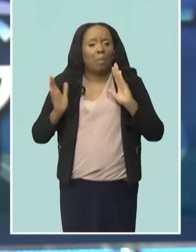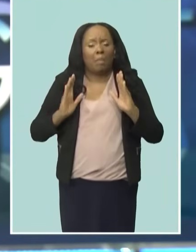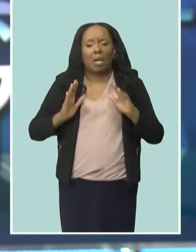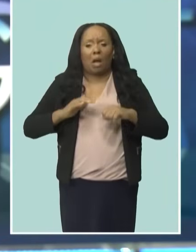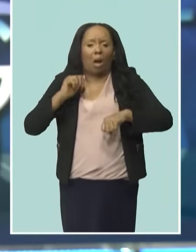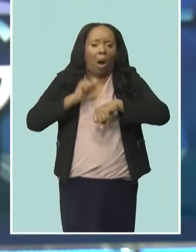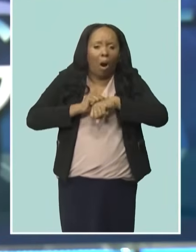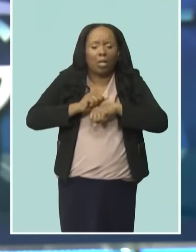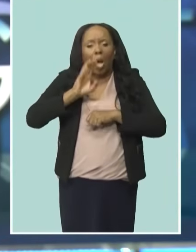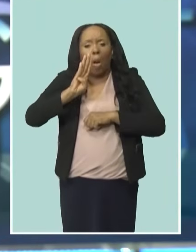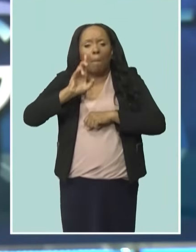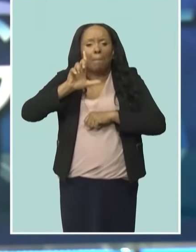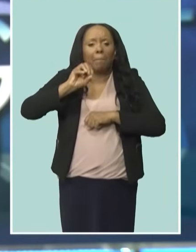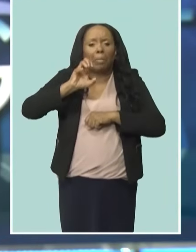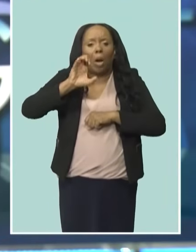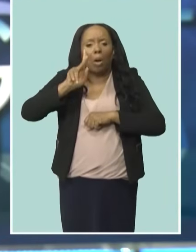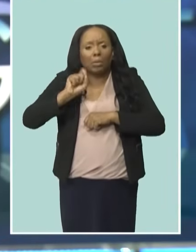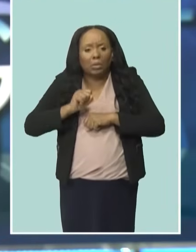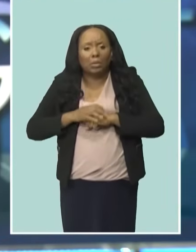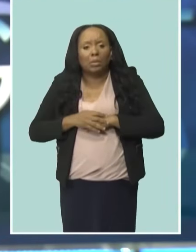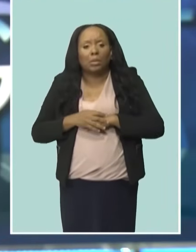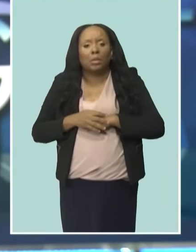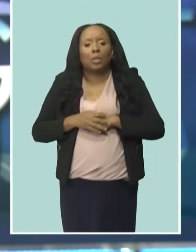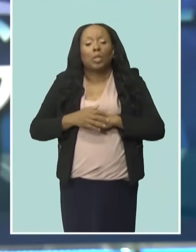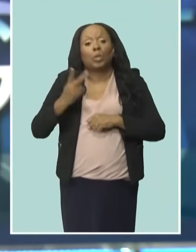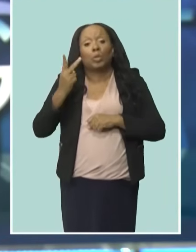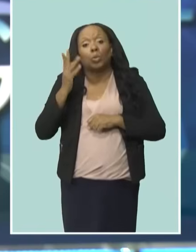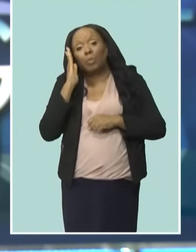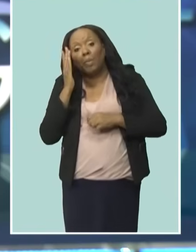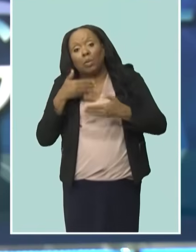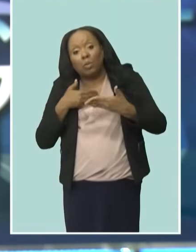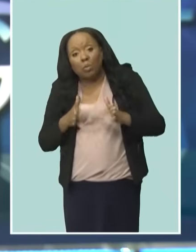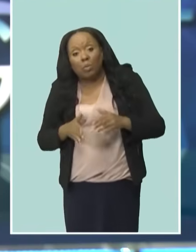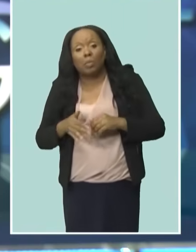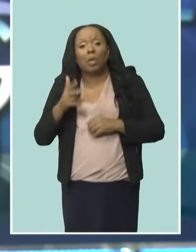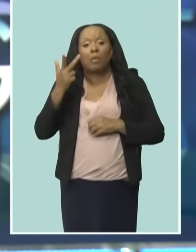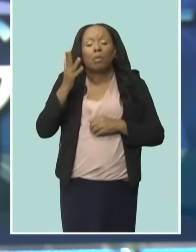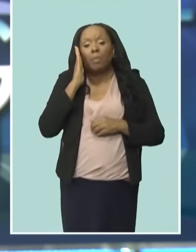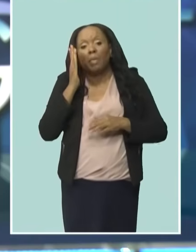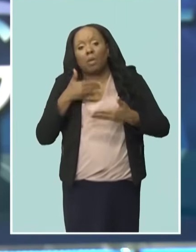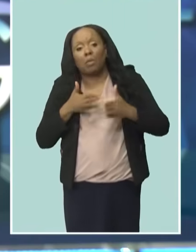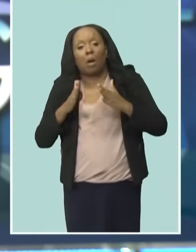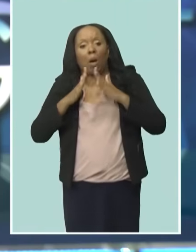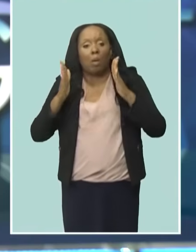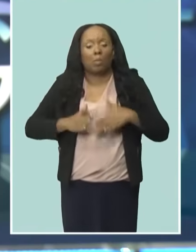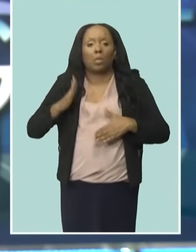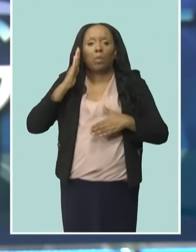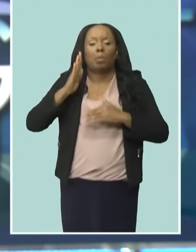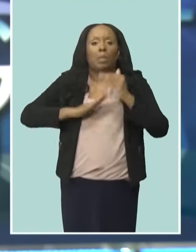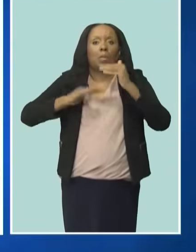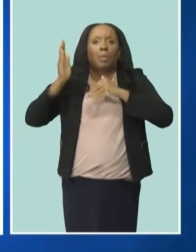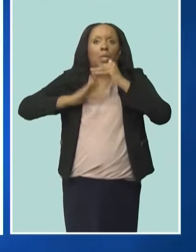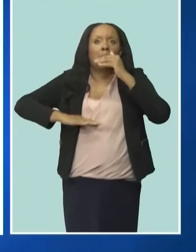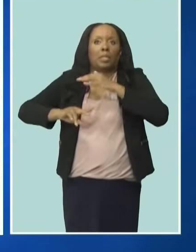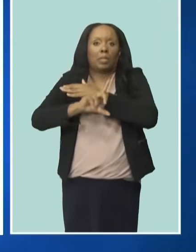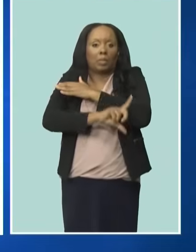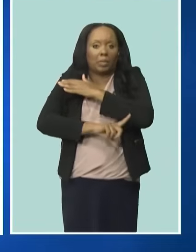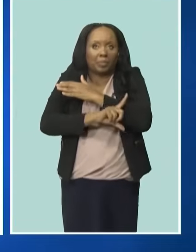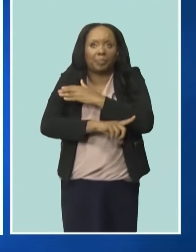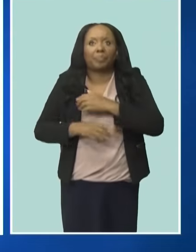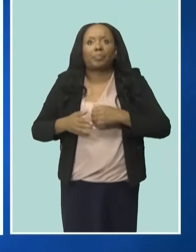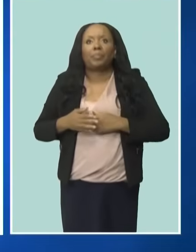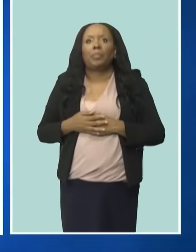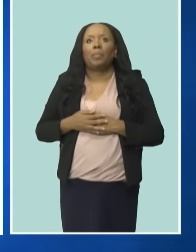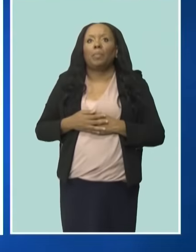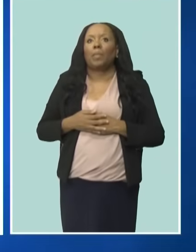The company official said 2- and 3-bedroom houses will be constructed in the St. Lucie development. We started about an hour ago,